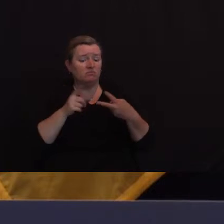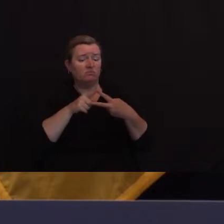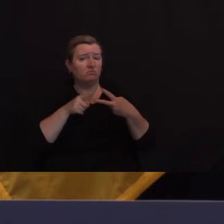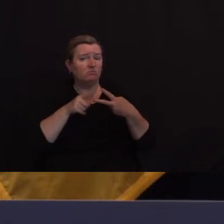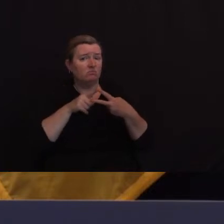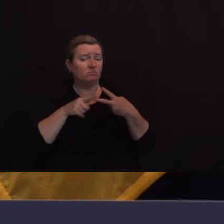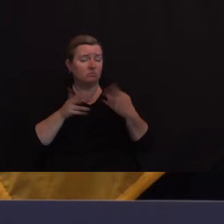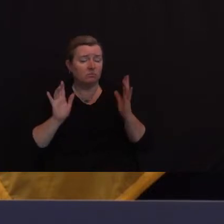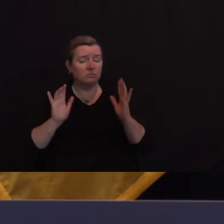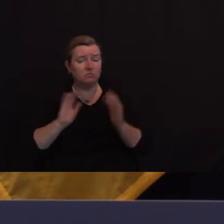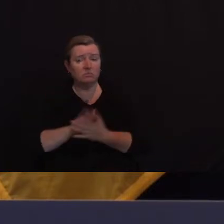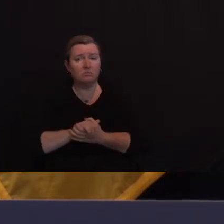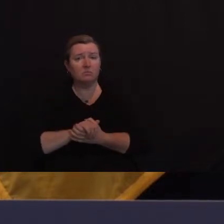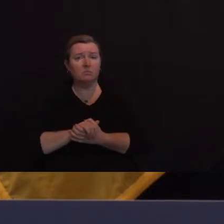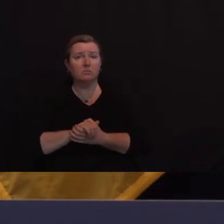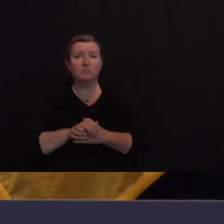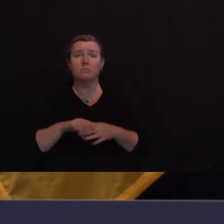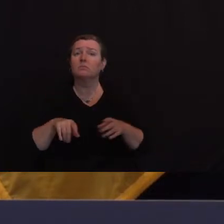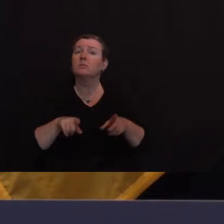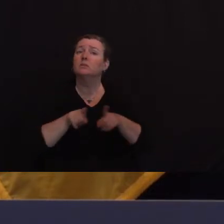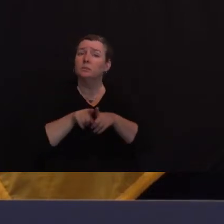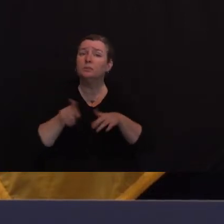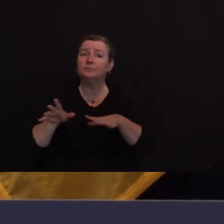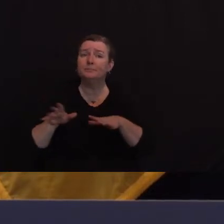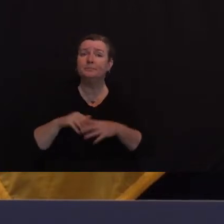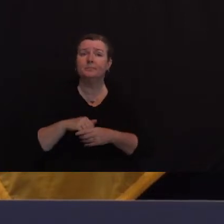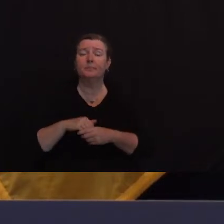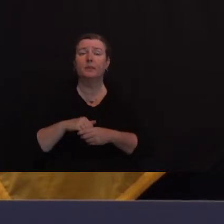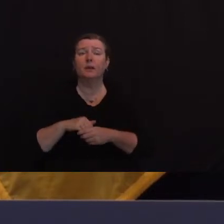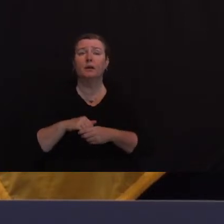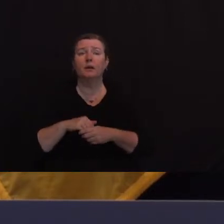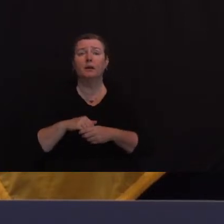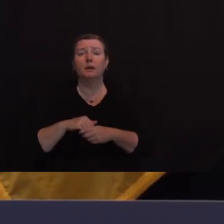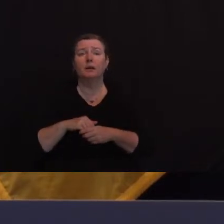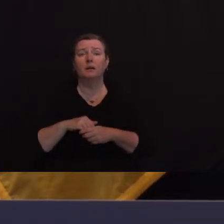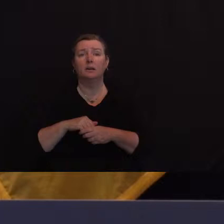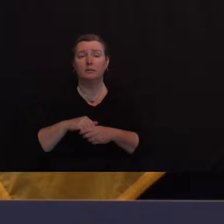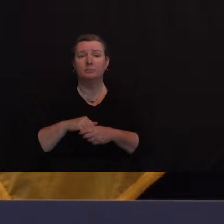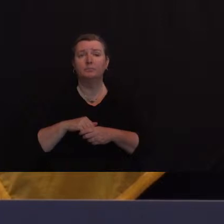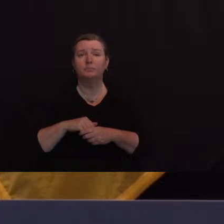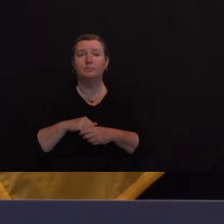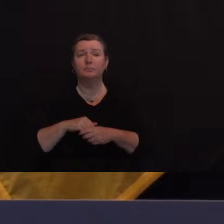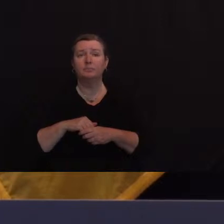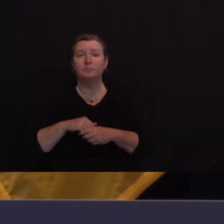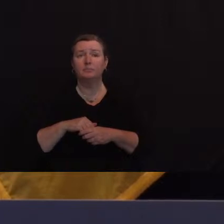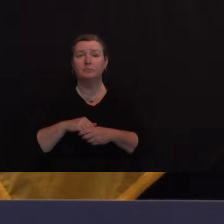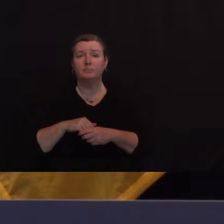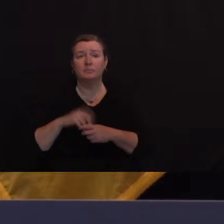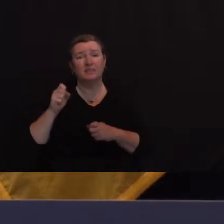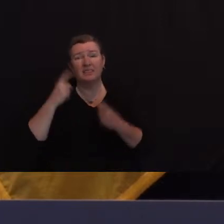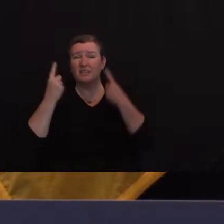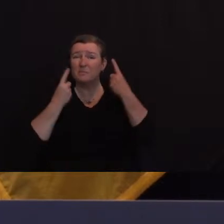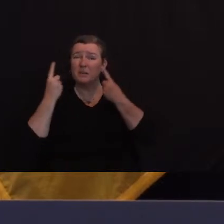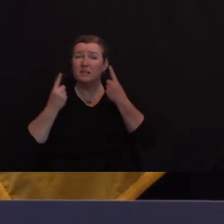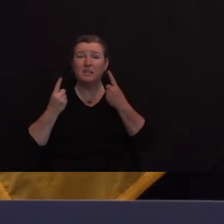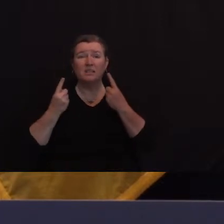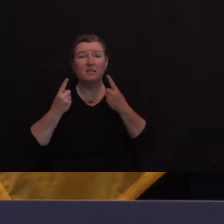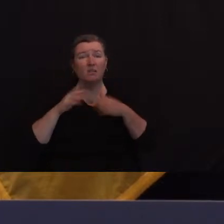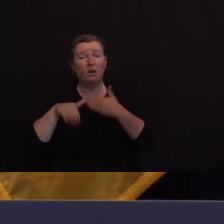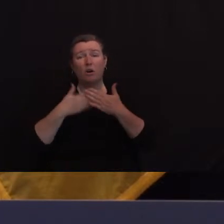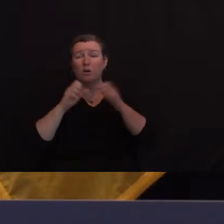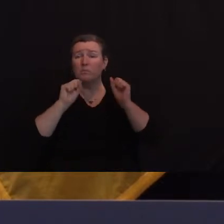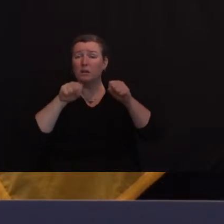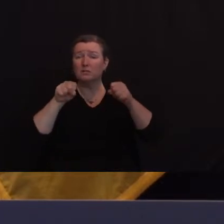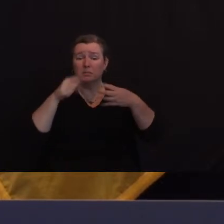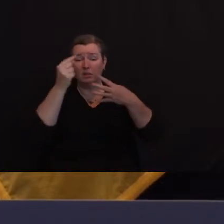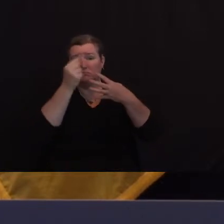to leave, as we've said so many times, leave all considerations on the table. But I think we feel, I don't want to speak